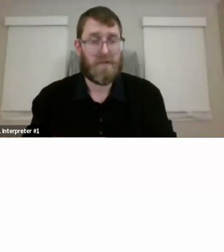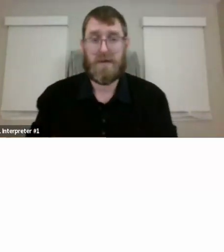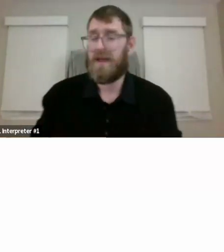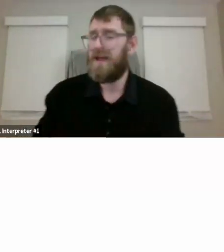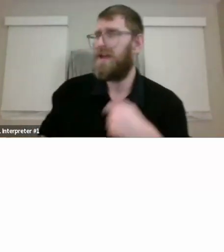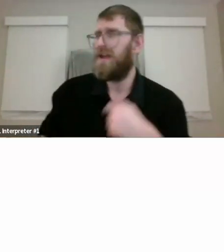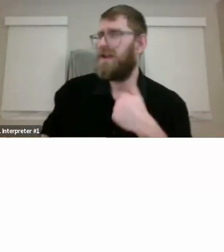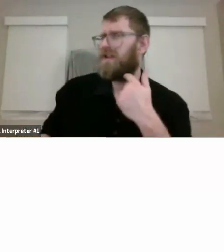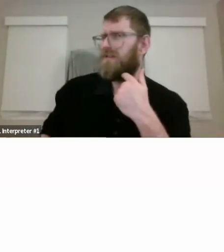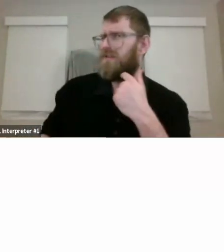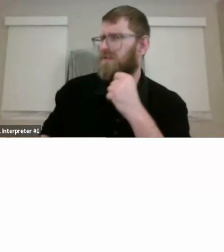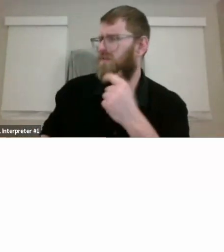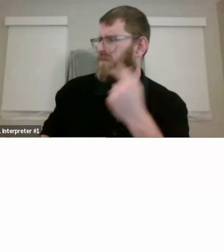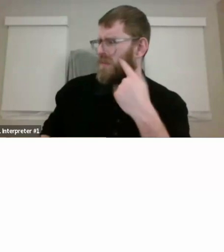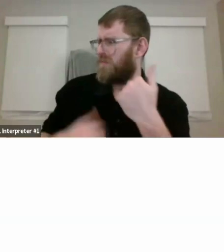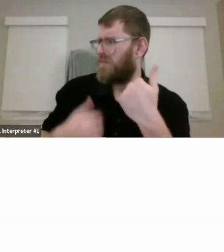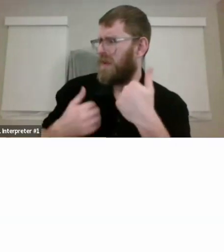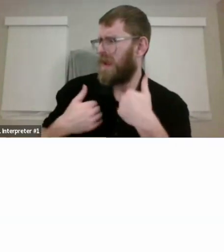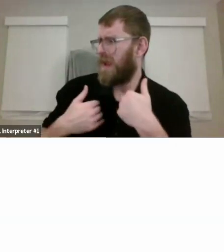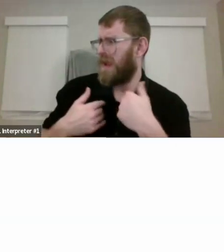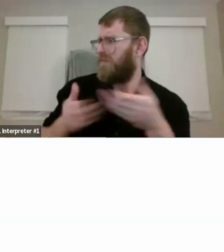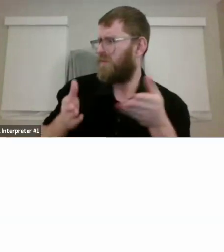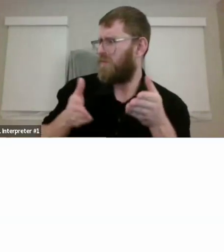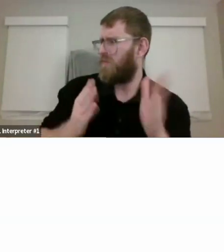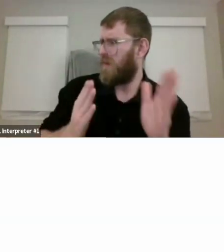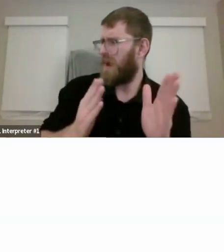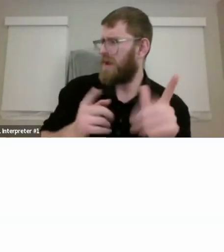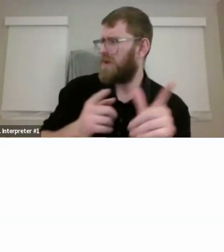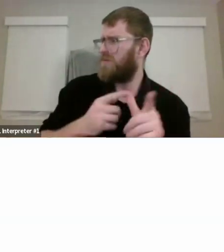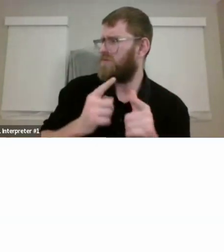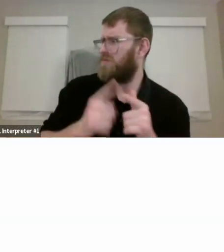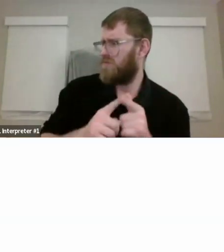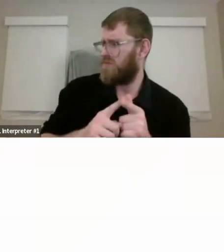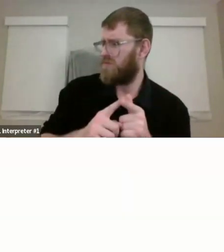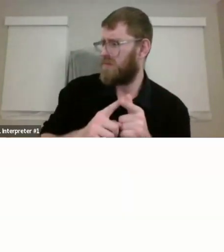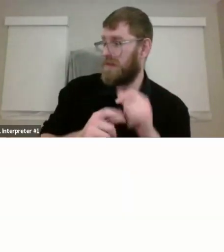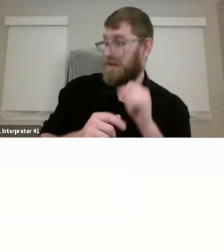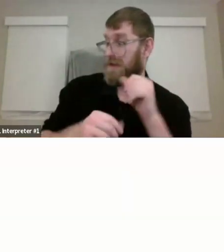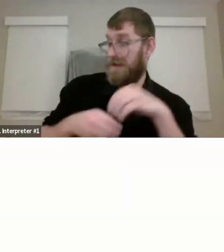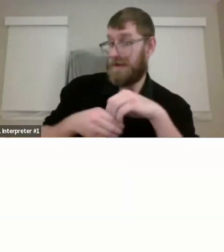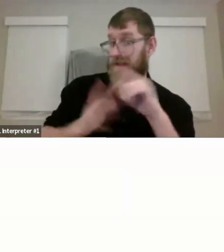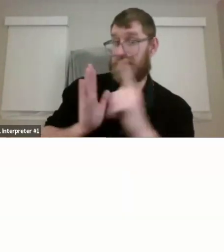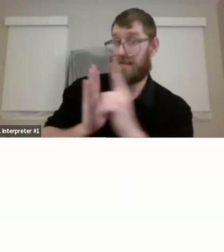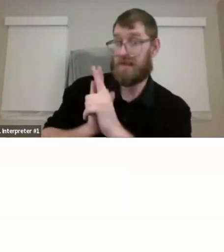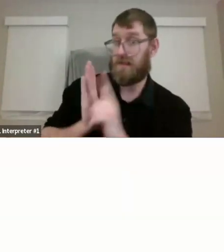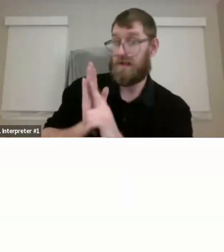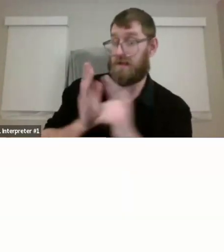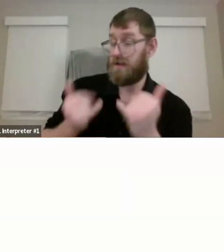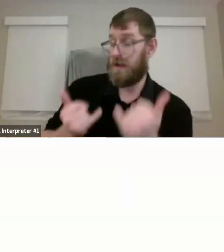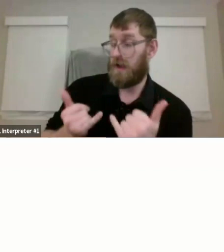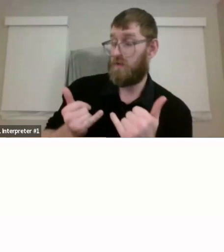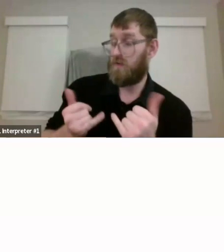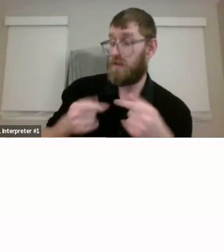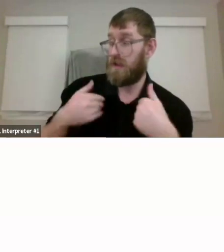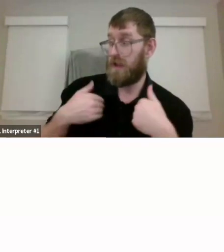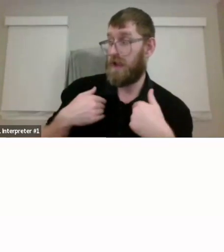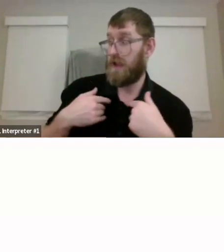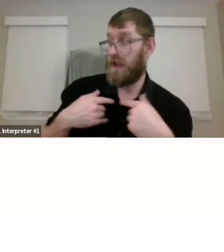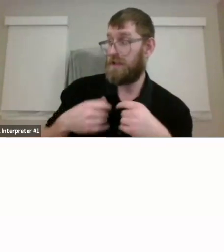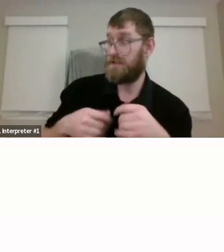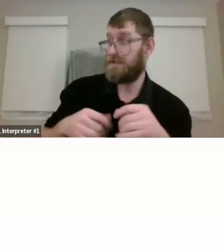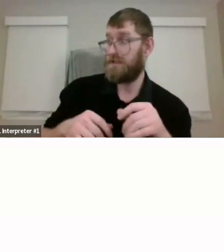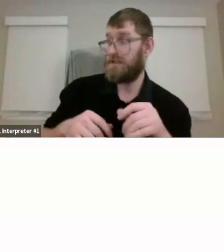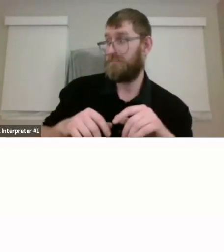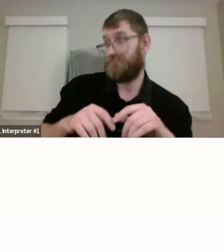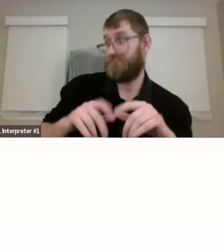don't think that there is a mechanism to at least within the law that has an expiration date when it